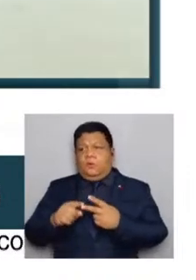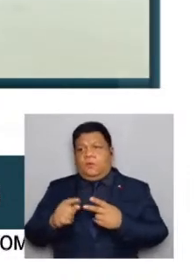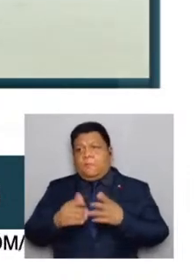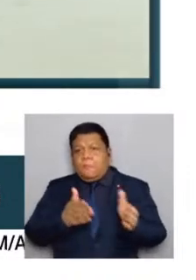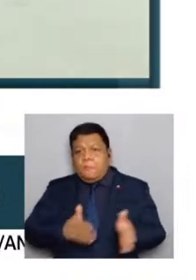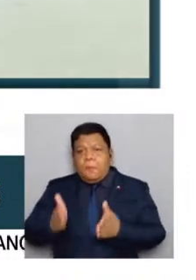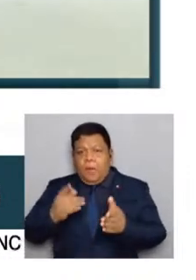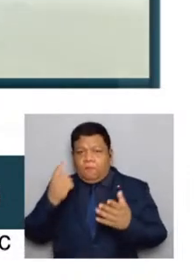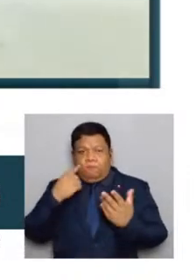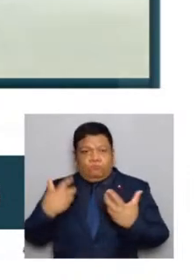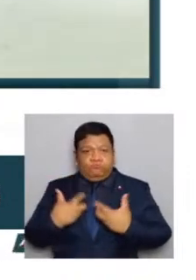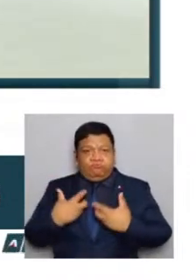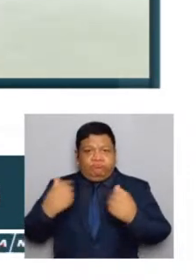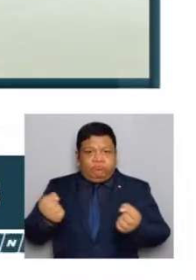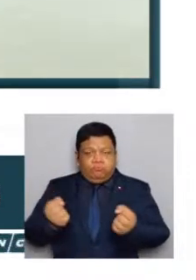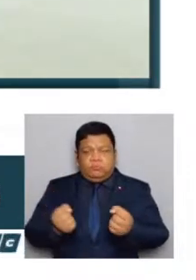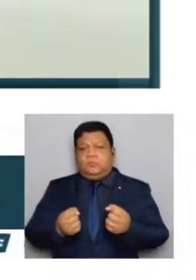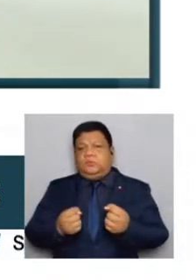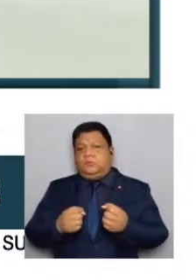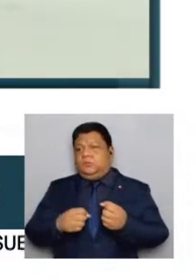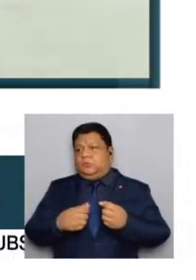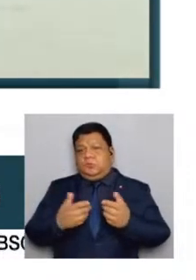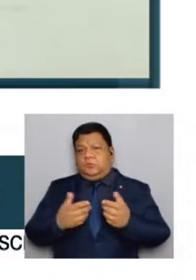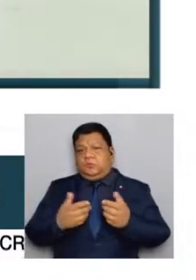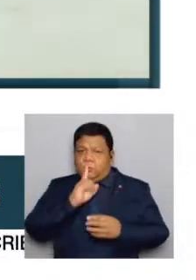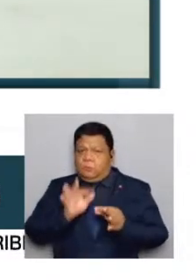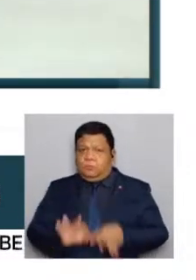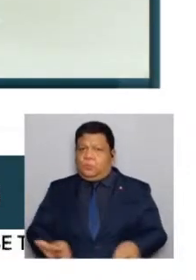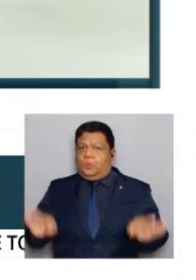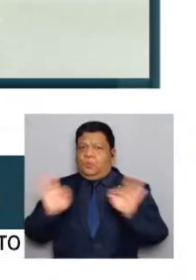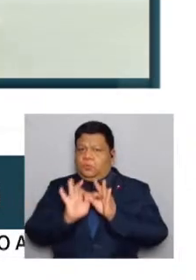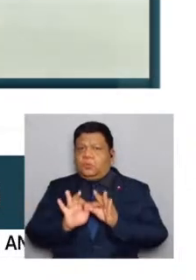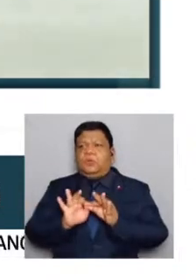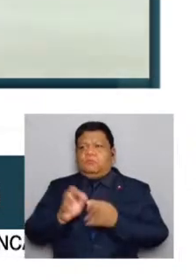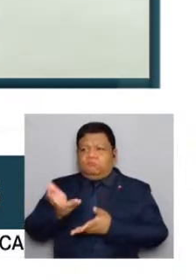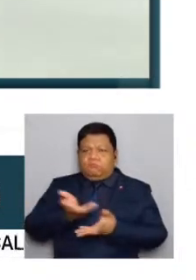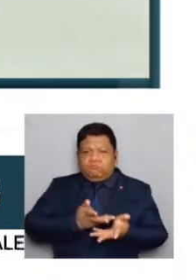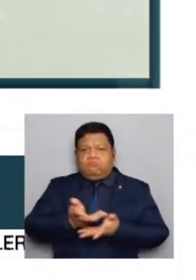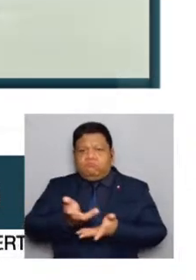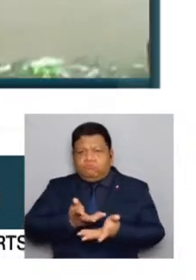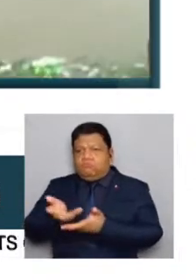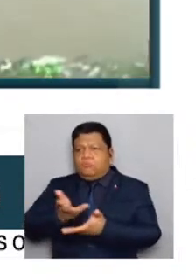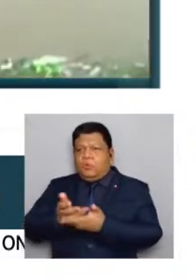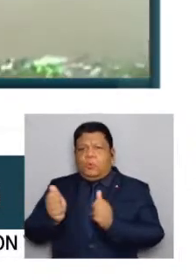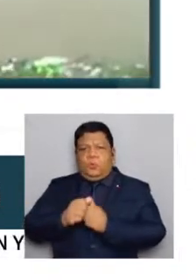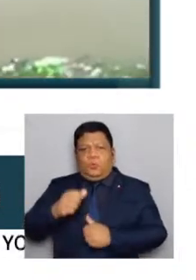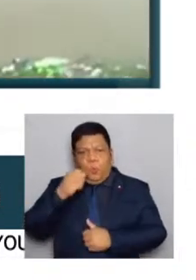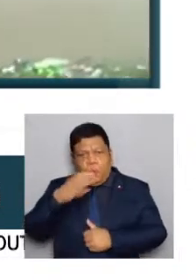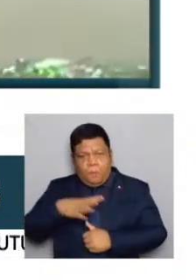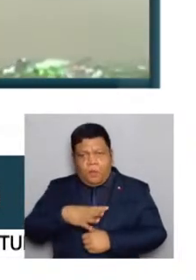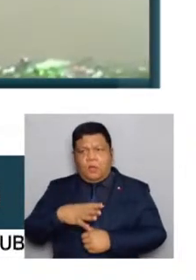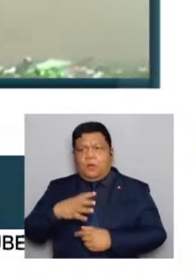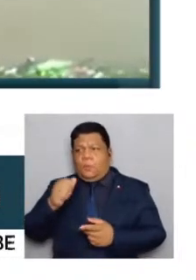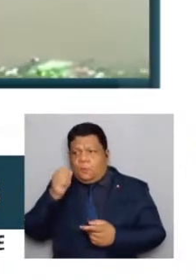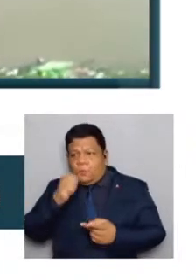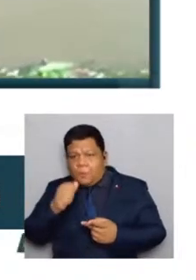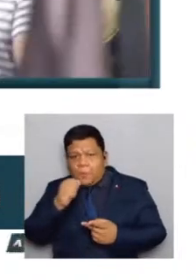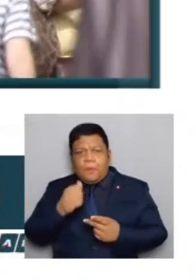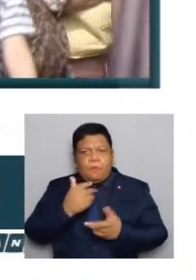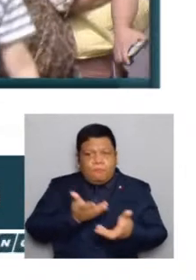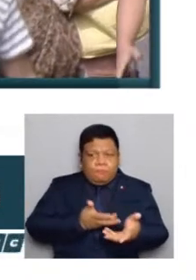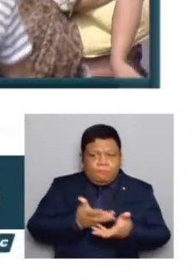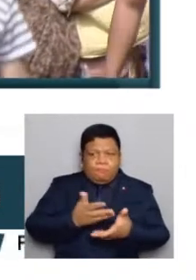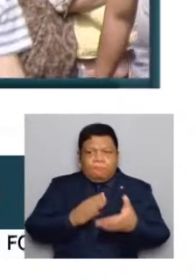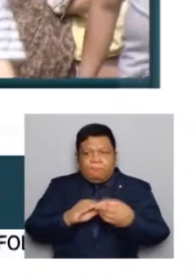well. I think it's so crucial for us to have consultations with women and girls and hear about their stories, hear about